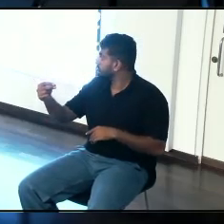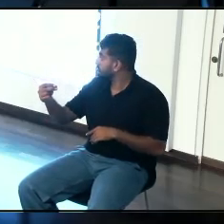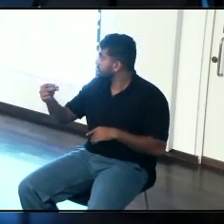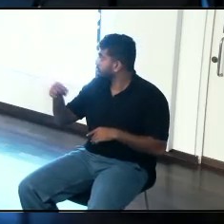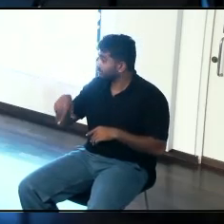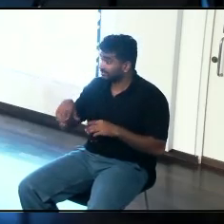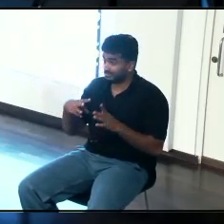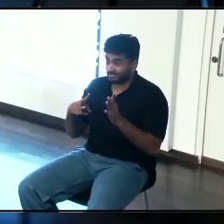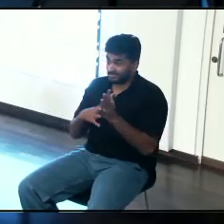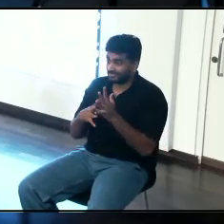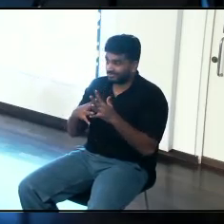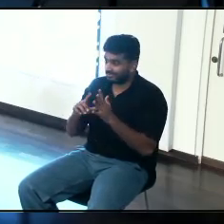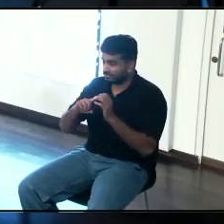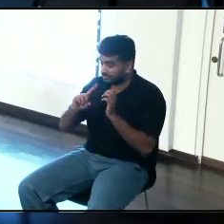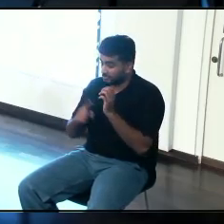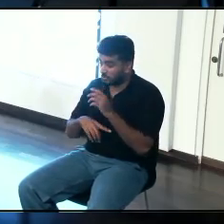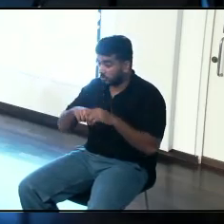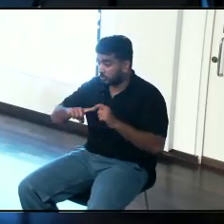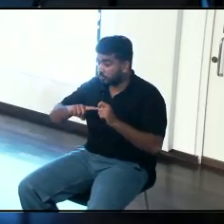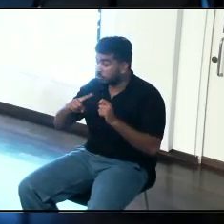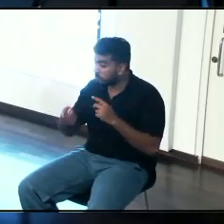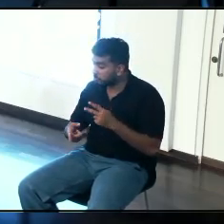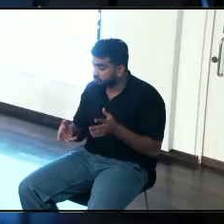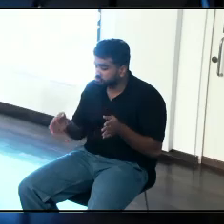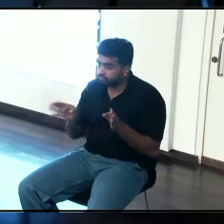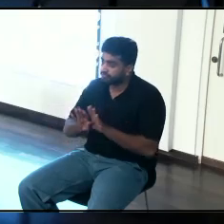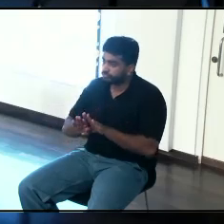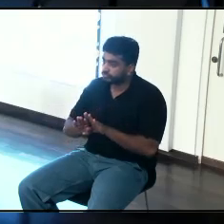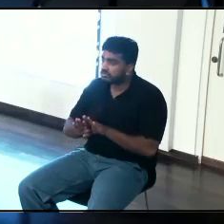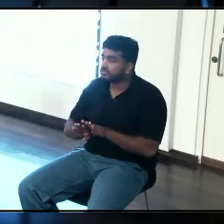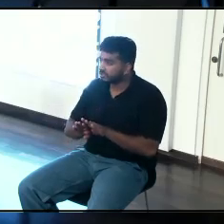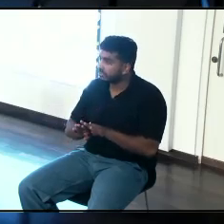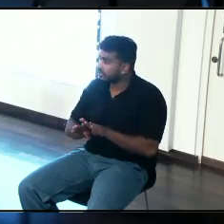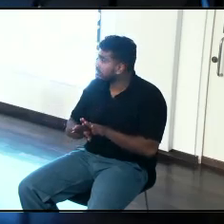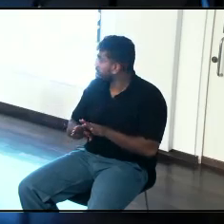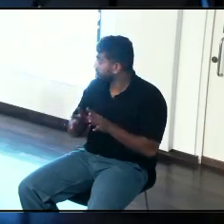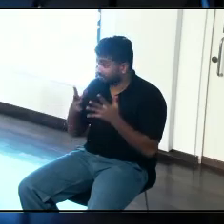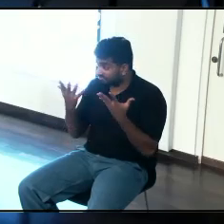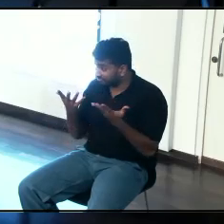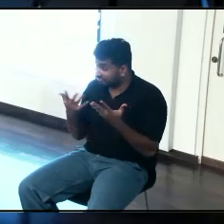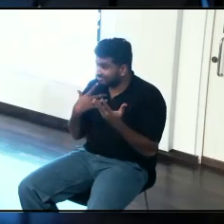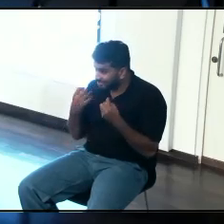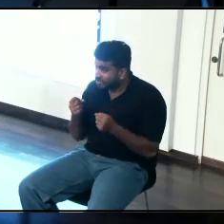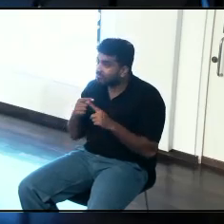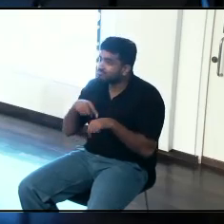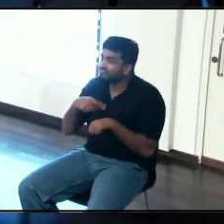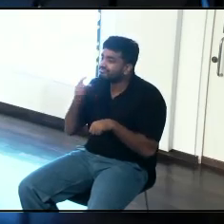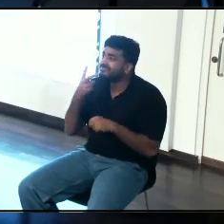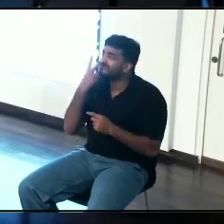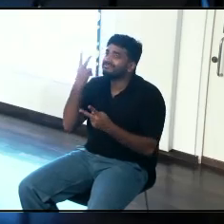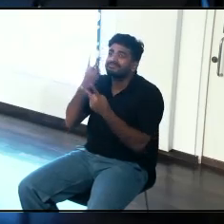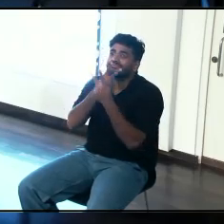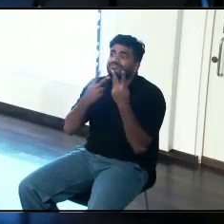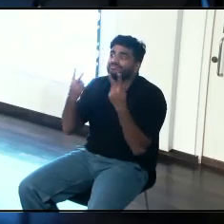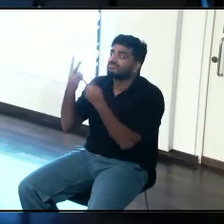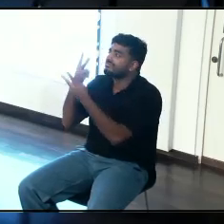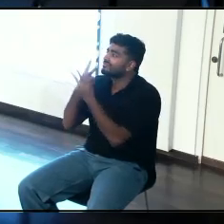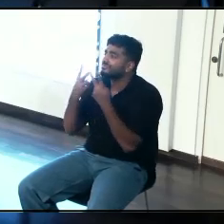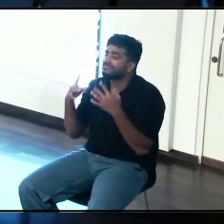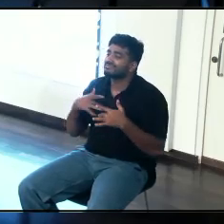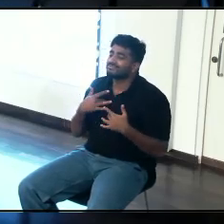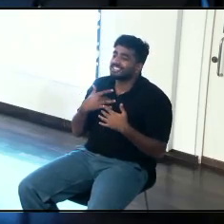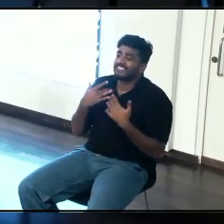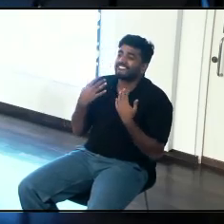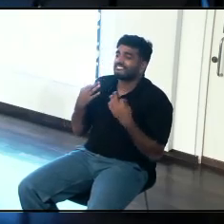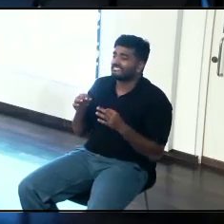this weekend, so it will close tomorrow. So if you don't or haven't had the opportunity to see it yet, please do see if you can take a